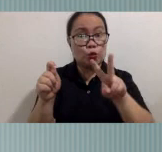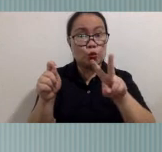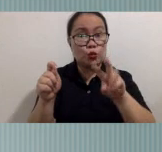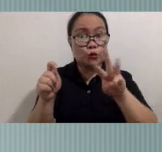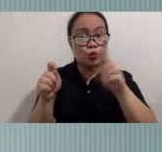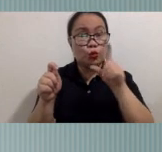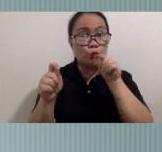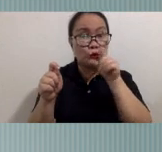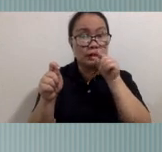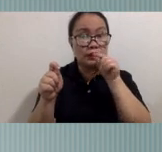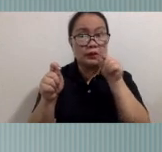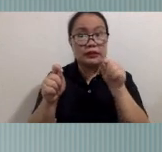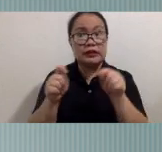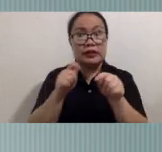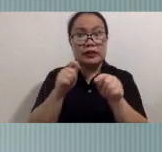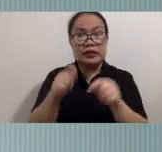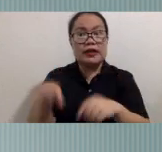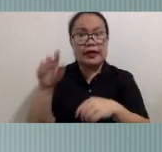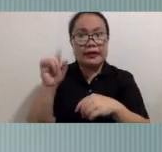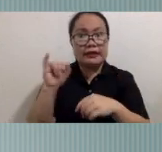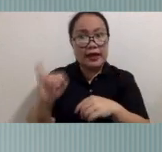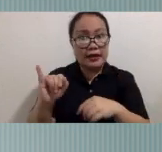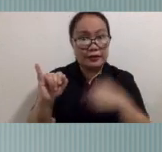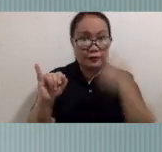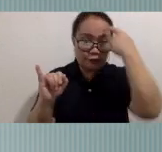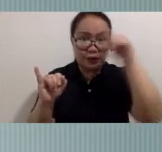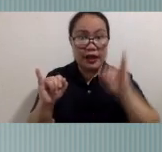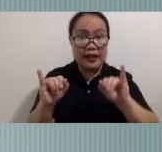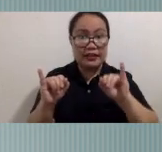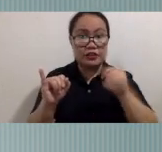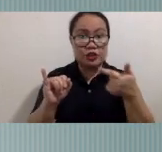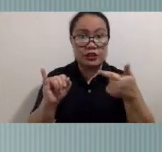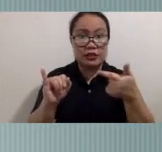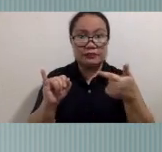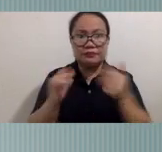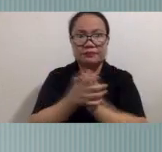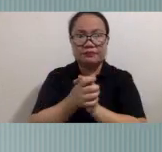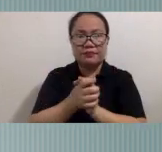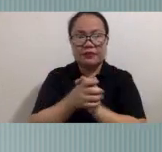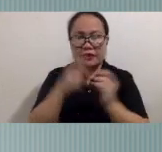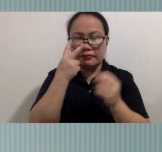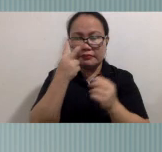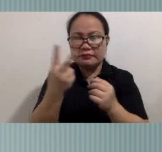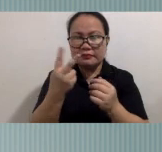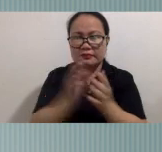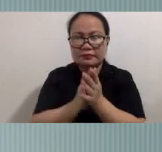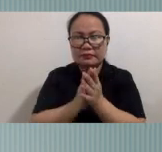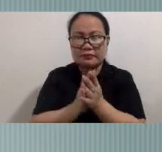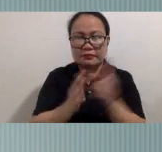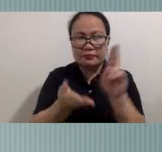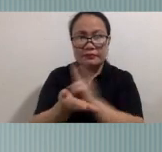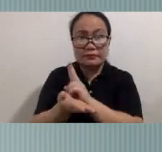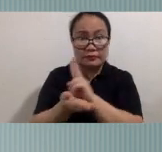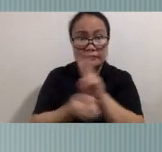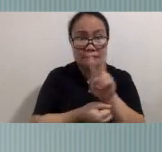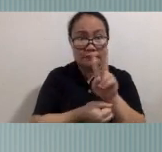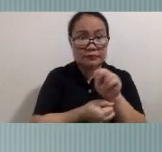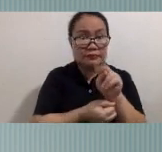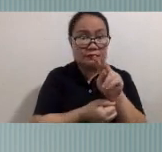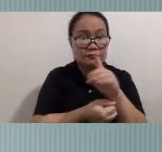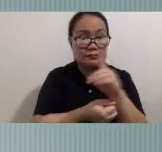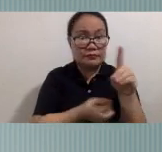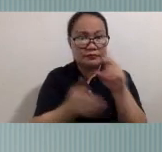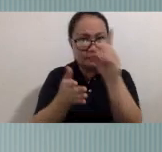who have Twitter accounts, and I for Instagram accounts. And then we will be using this Venn diagram. Okay,